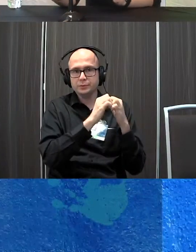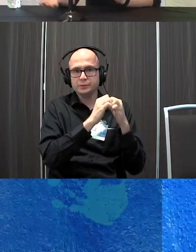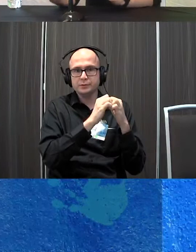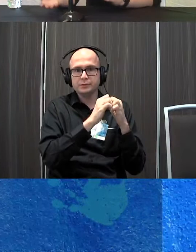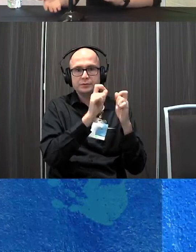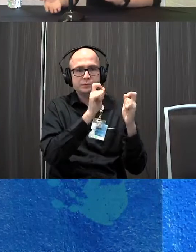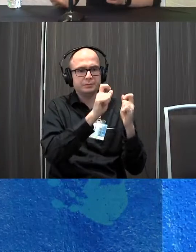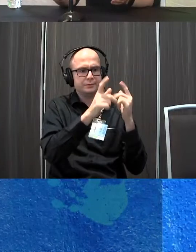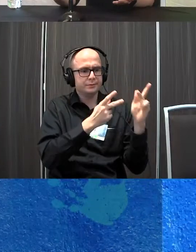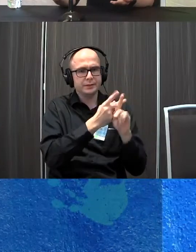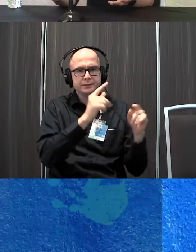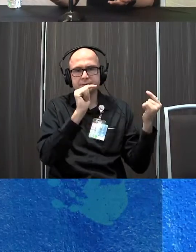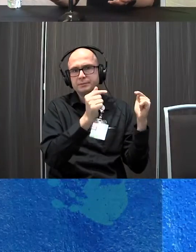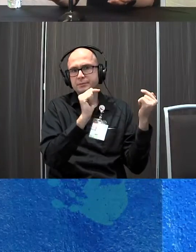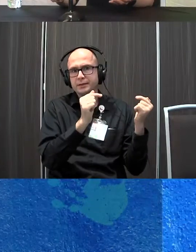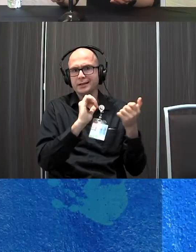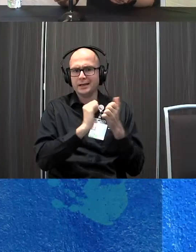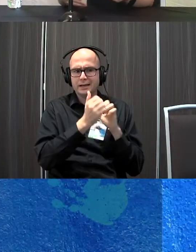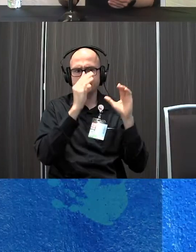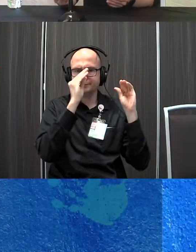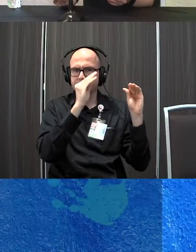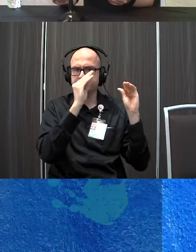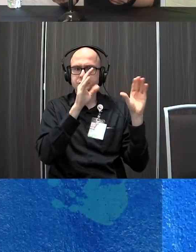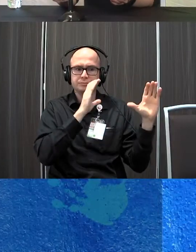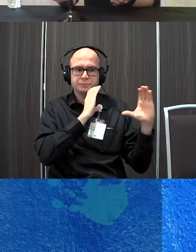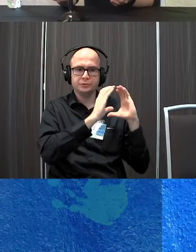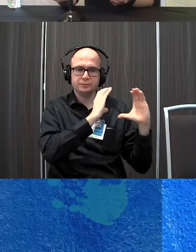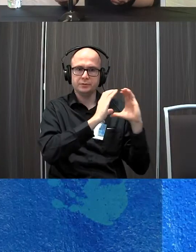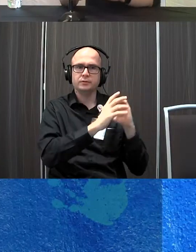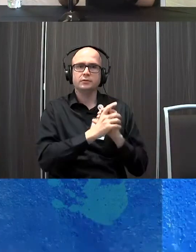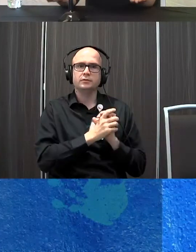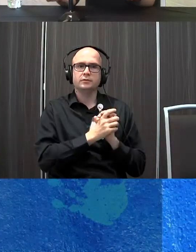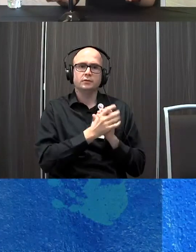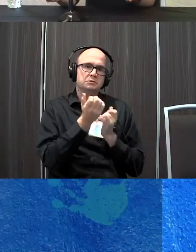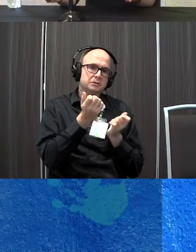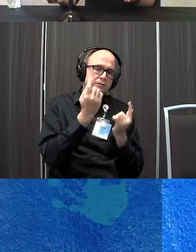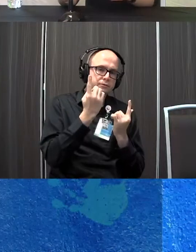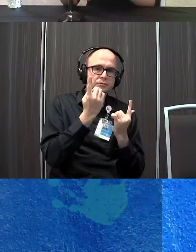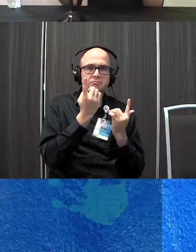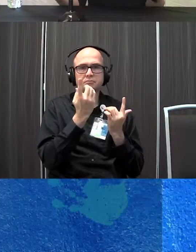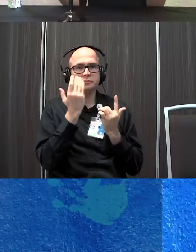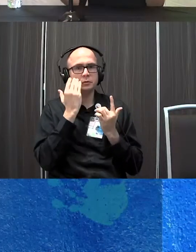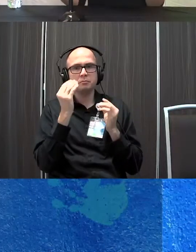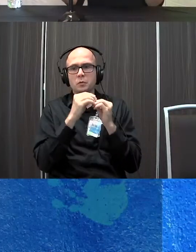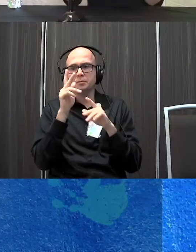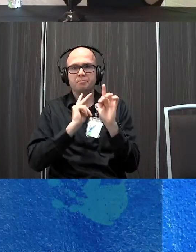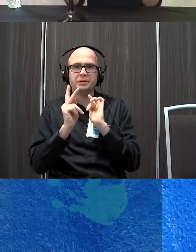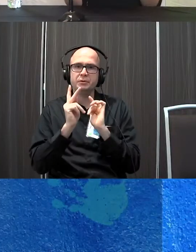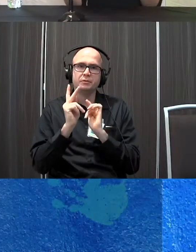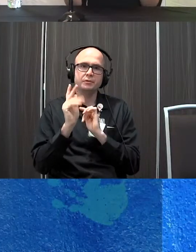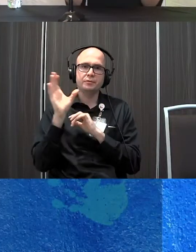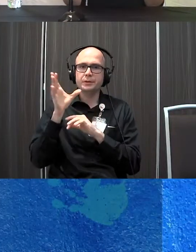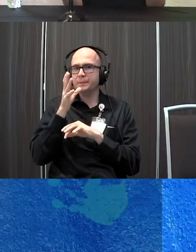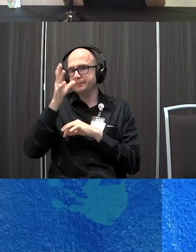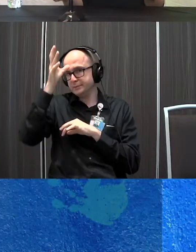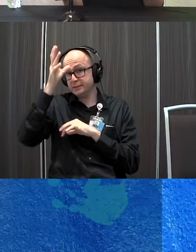specific types of pain, how can we teach them a way to communicate that is understandable to more people than just their parents,